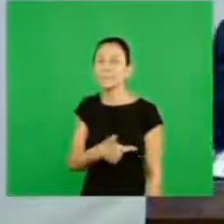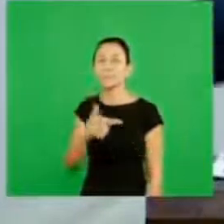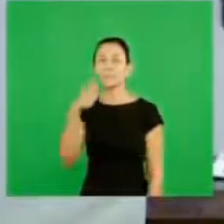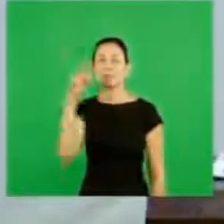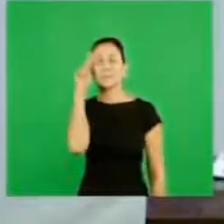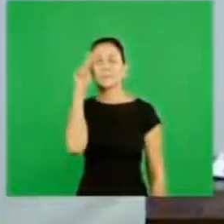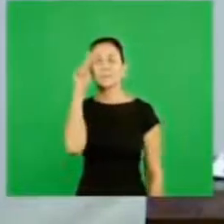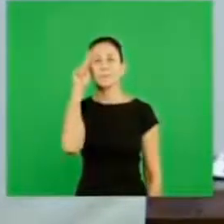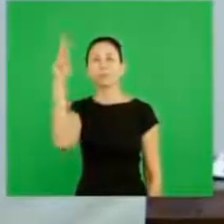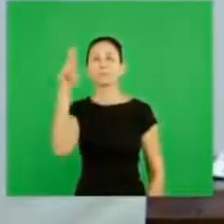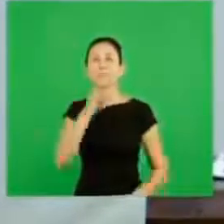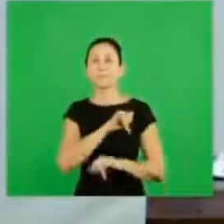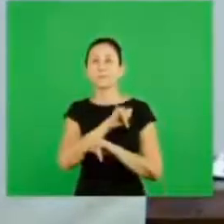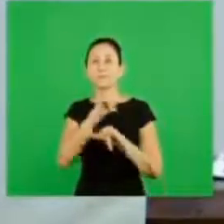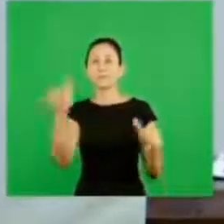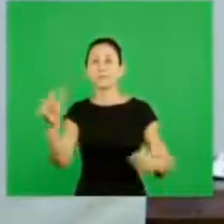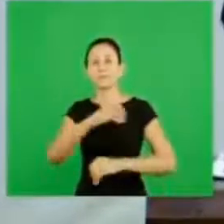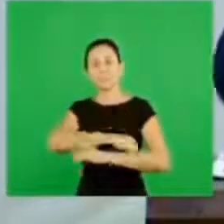for the Lord